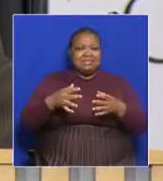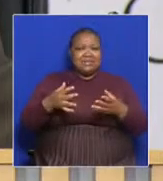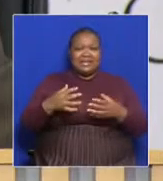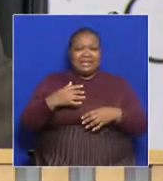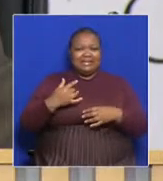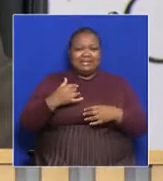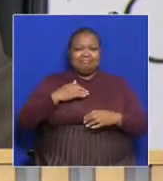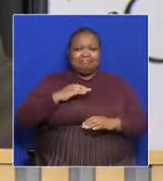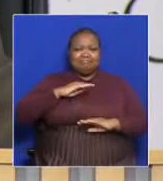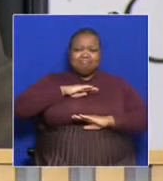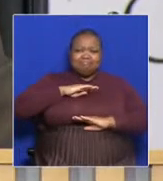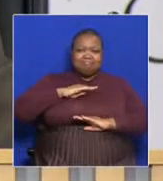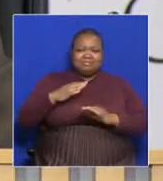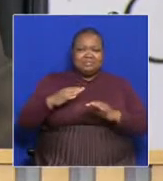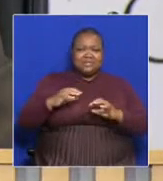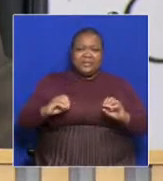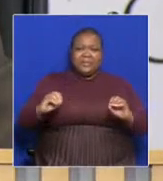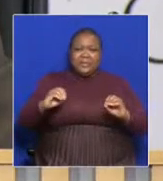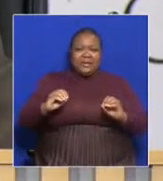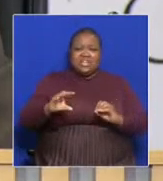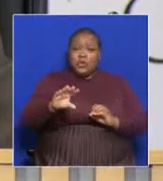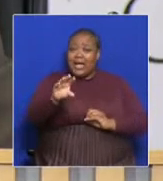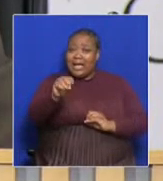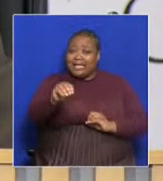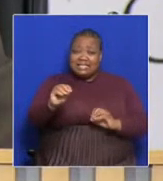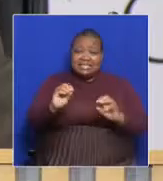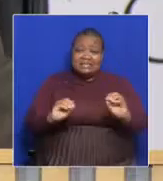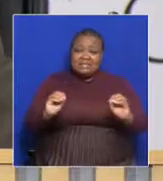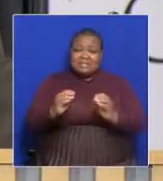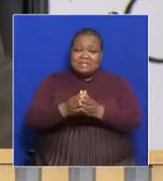justification for not asking. They cannot be.